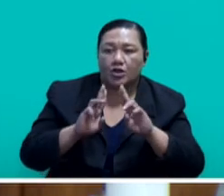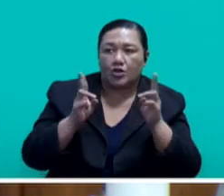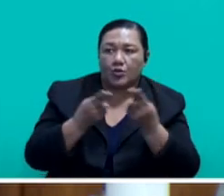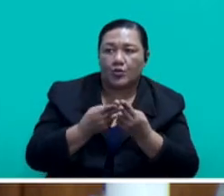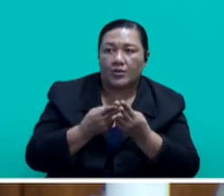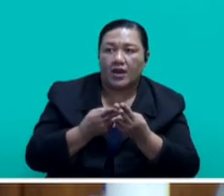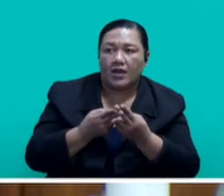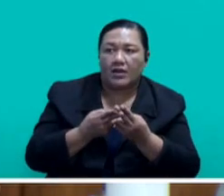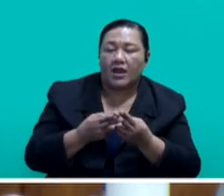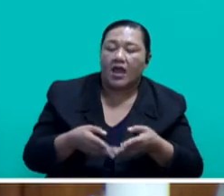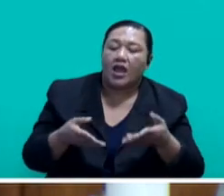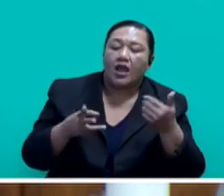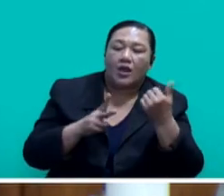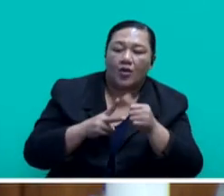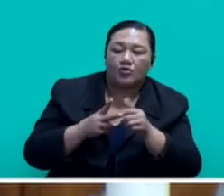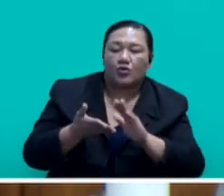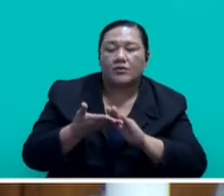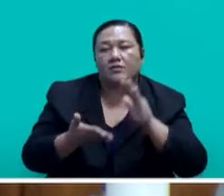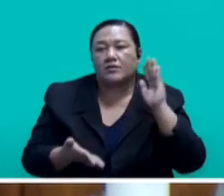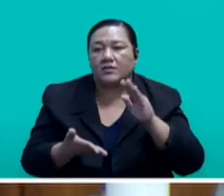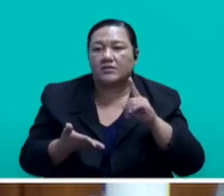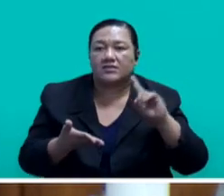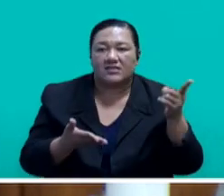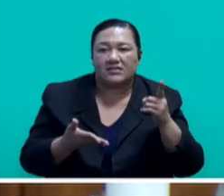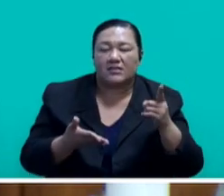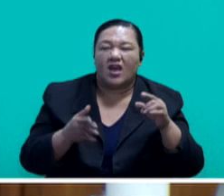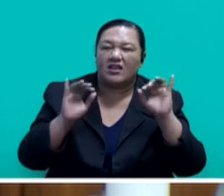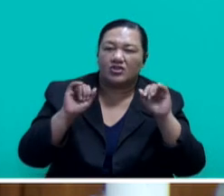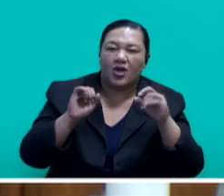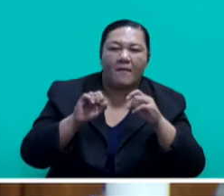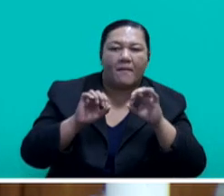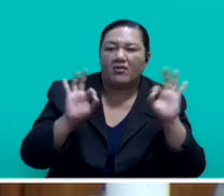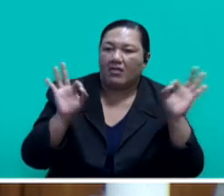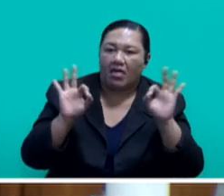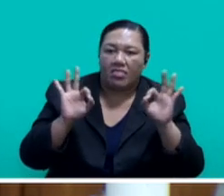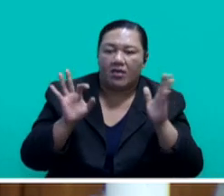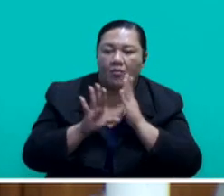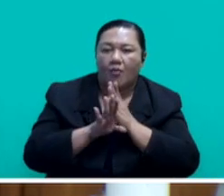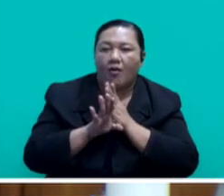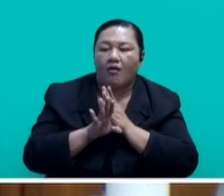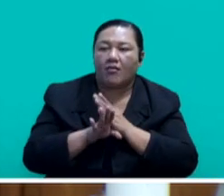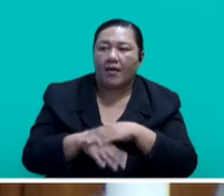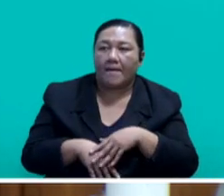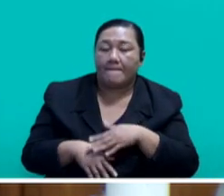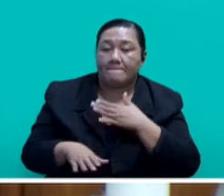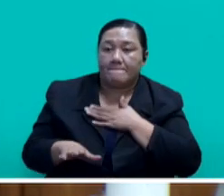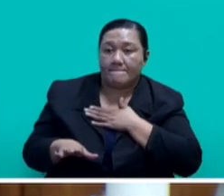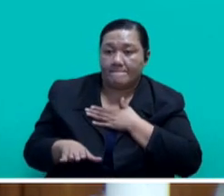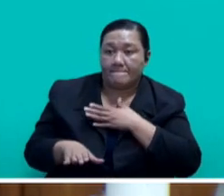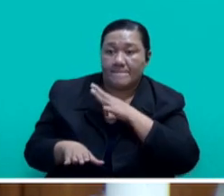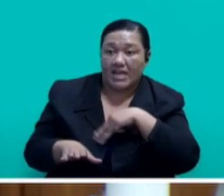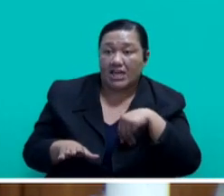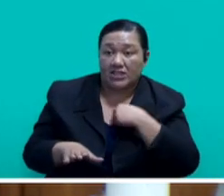unemployment, and the like. Mr. Speaker, sir, my ministry will continue to maintain an efficient